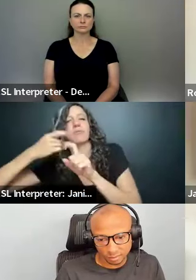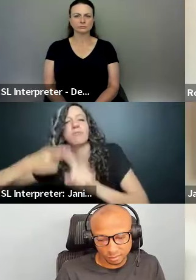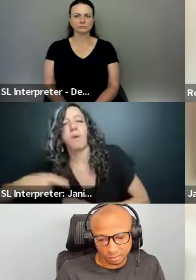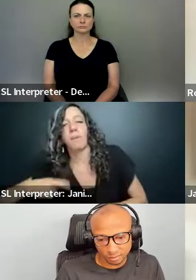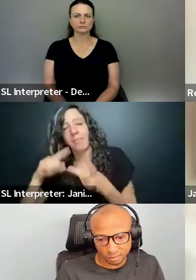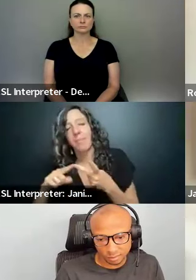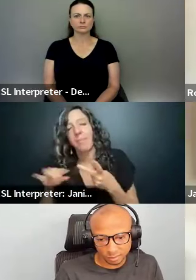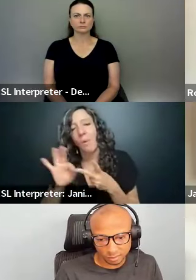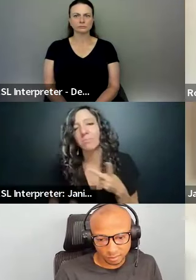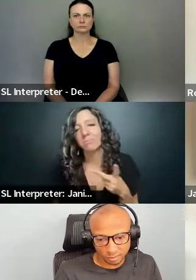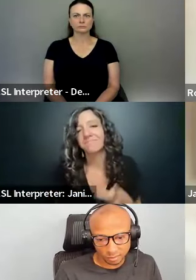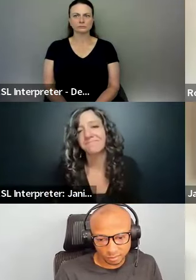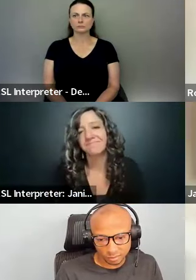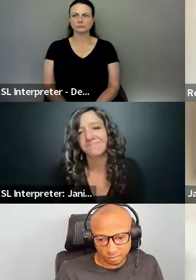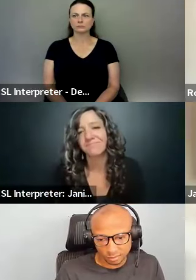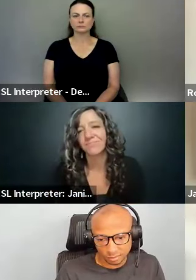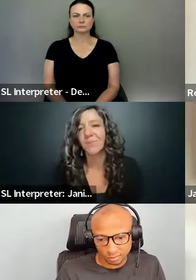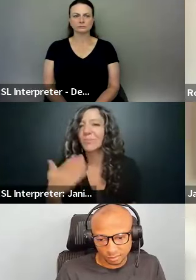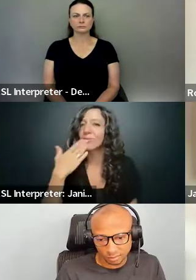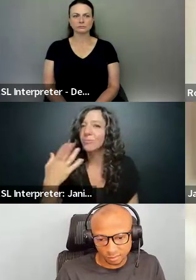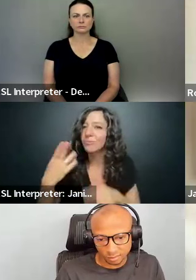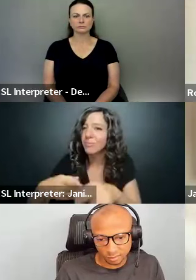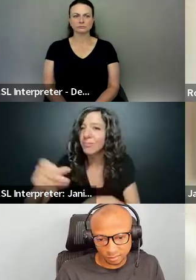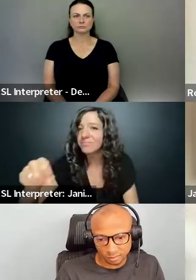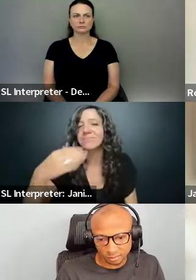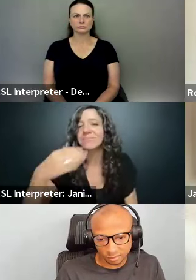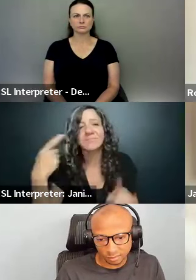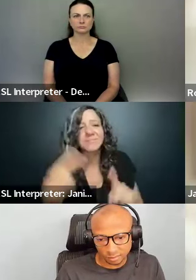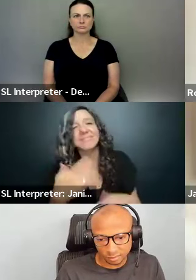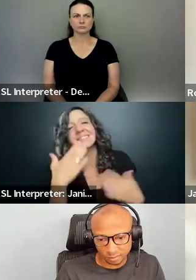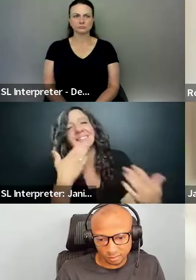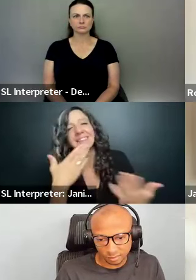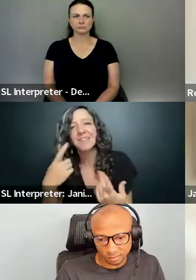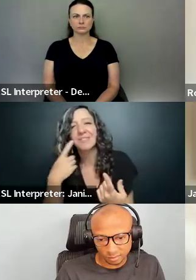piece. So yeah, great call, great idea, and thanks for